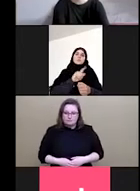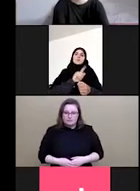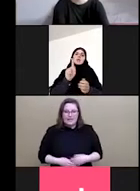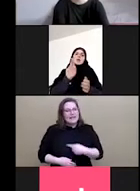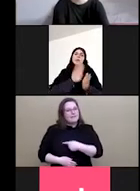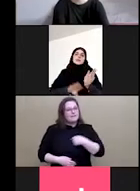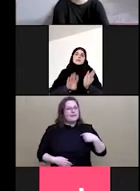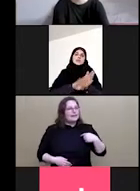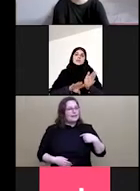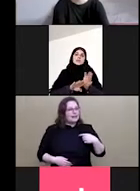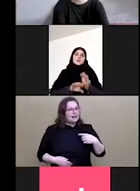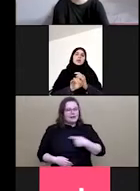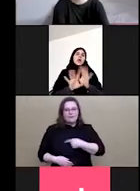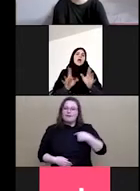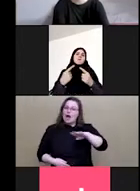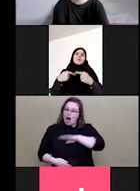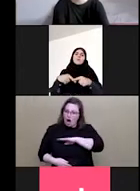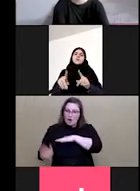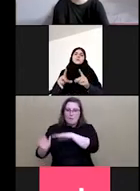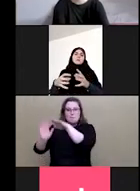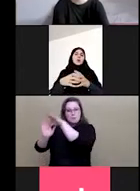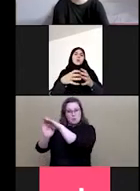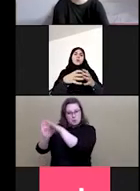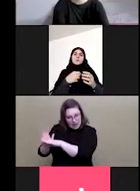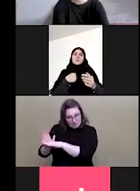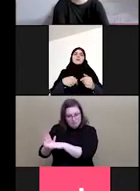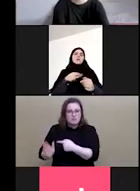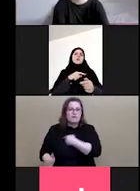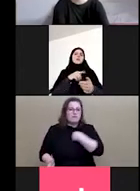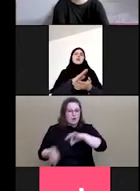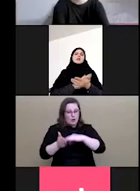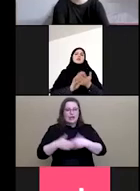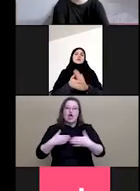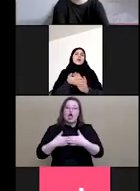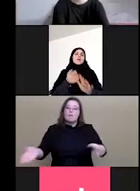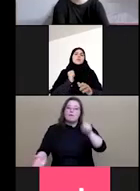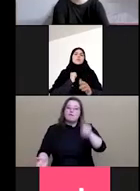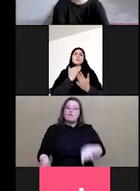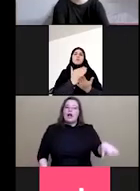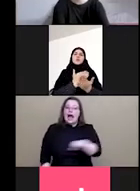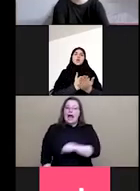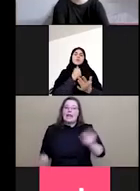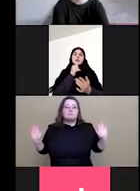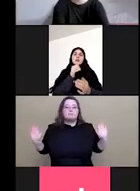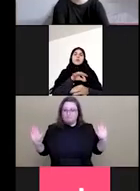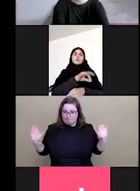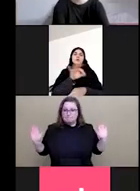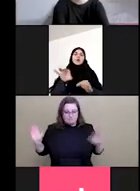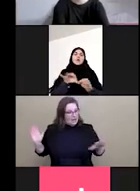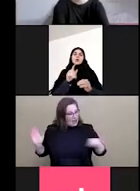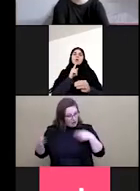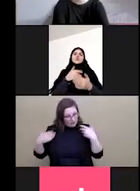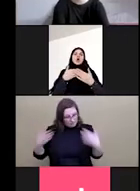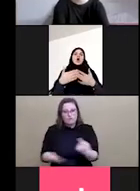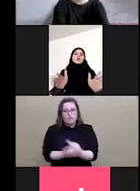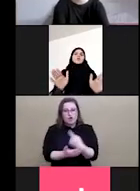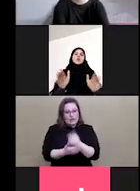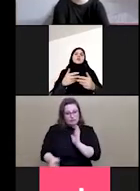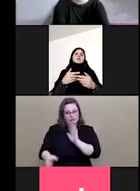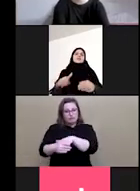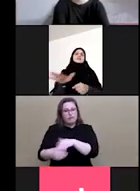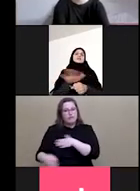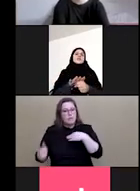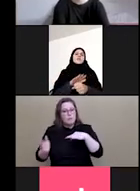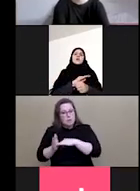We have our program or our project open for all. Anyone has an opportunity to access our project